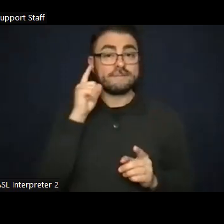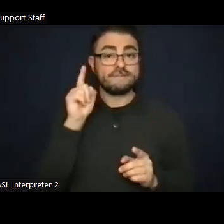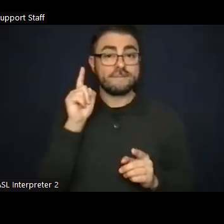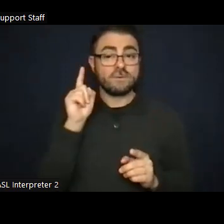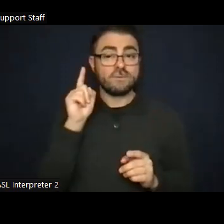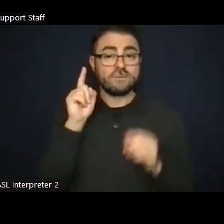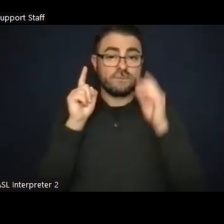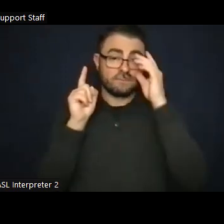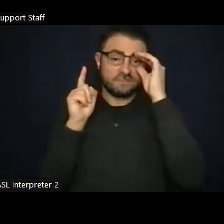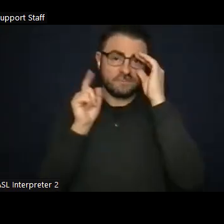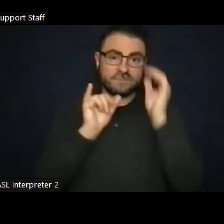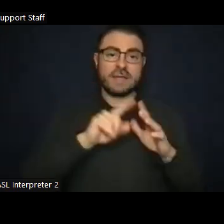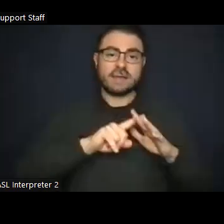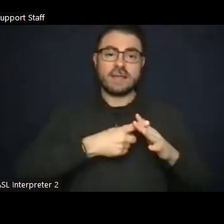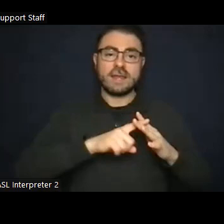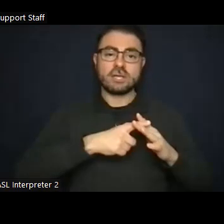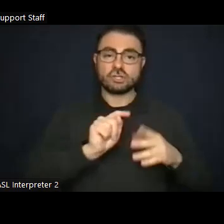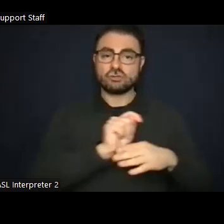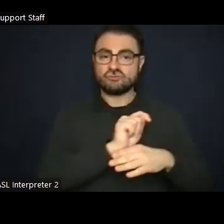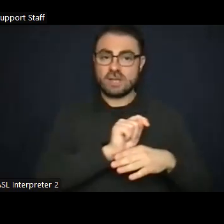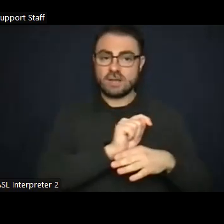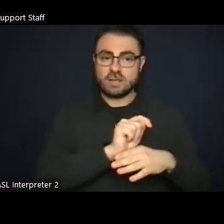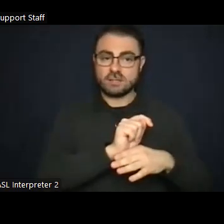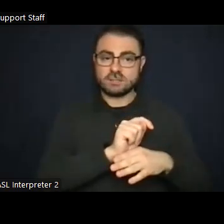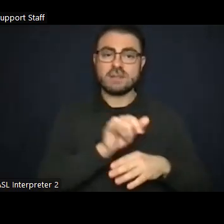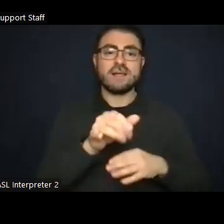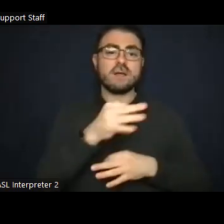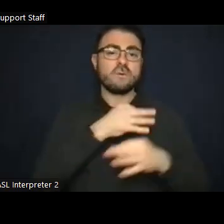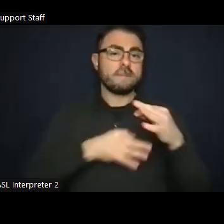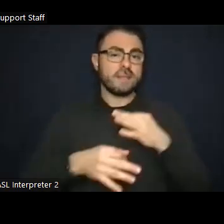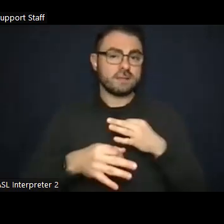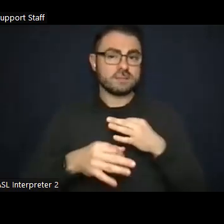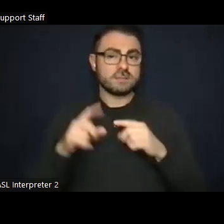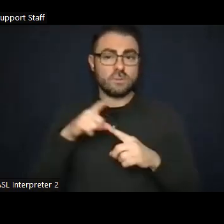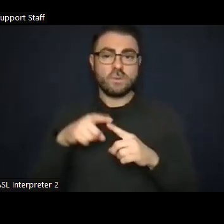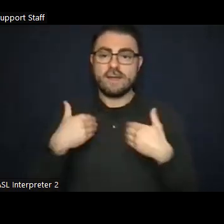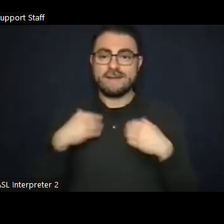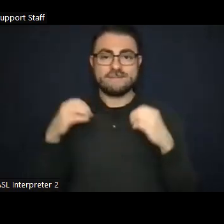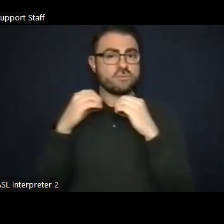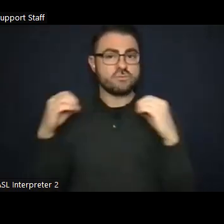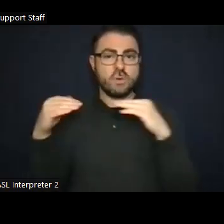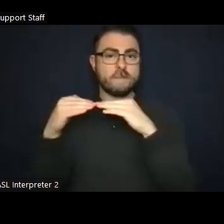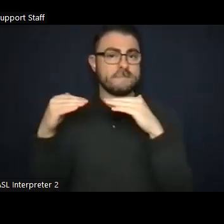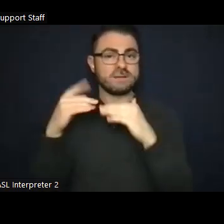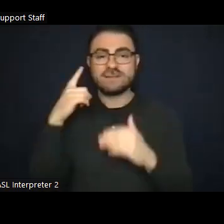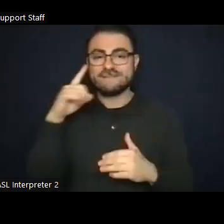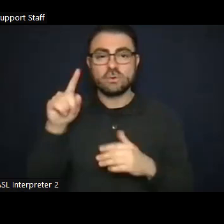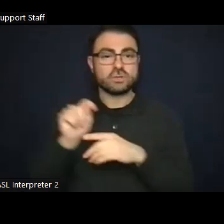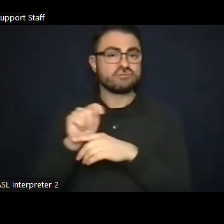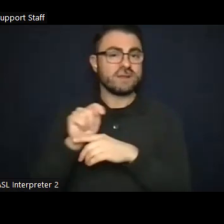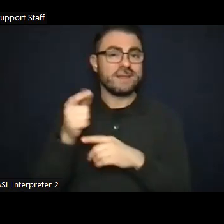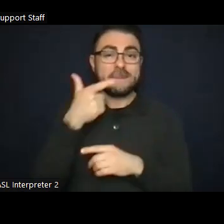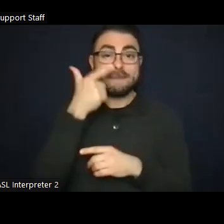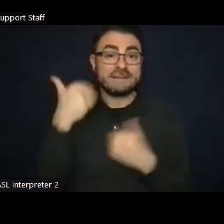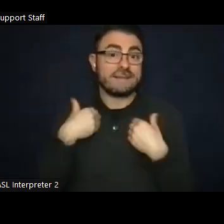initial trainings that sort of would replace when there are no peers to do training because there'll be no